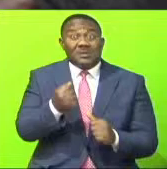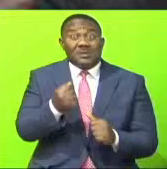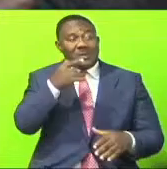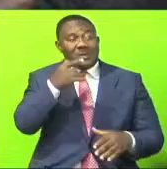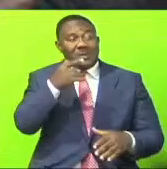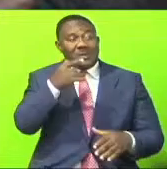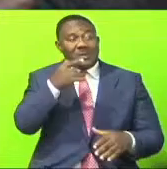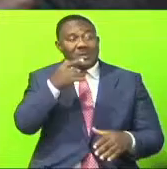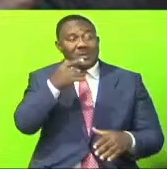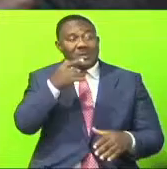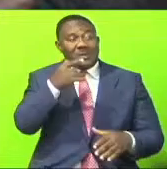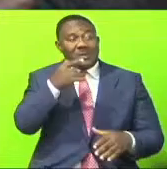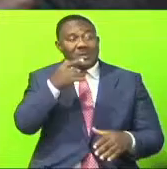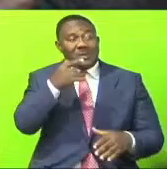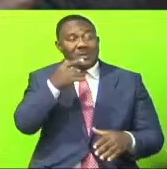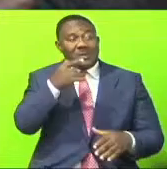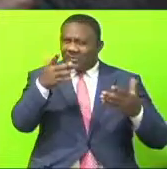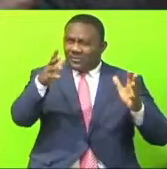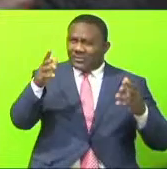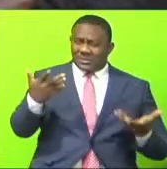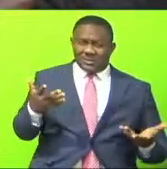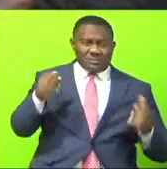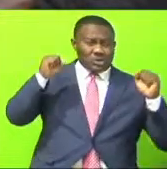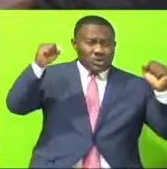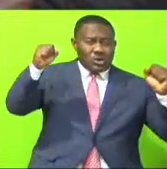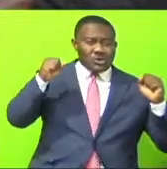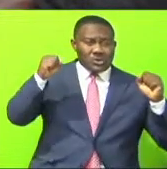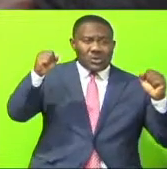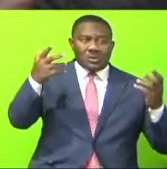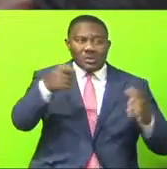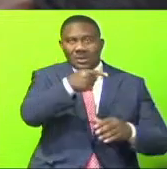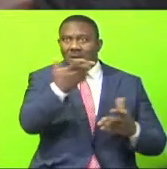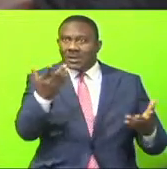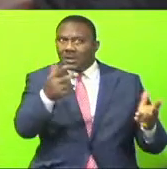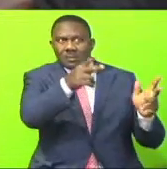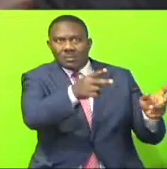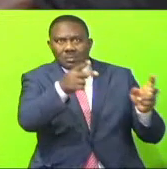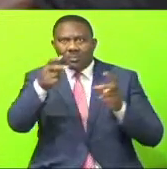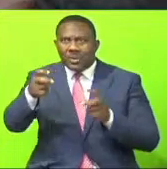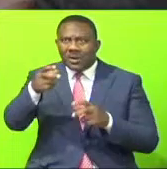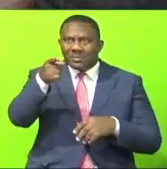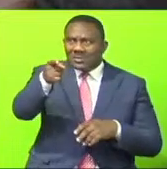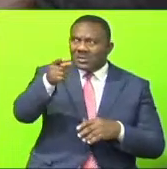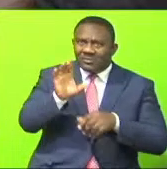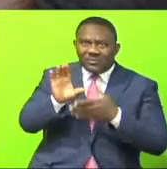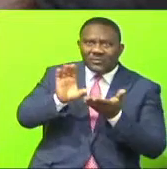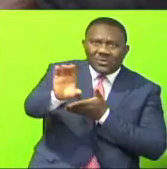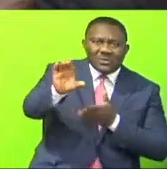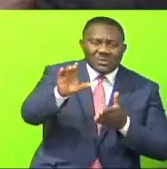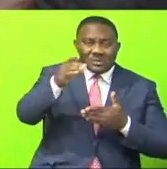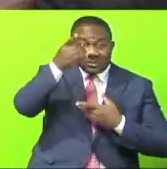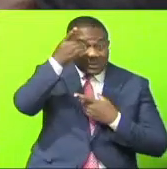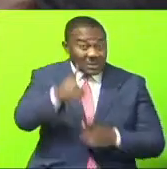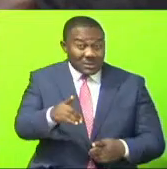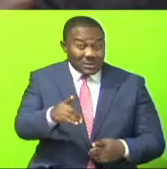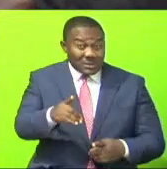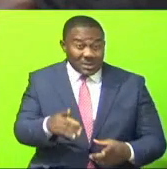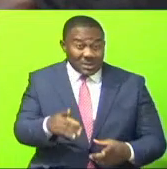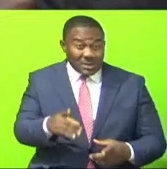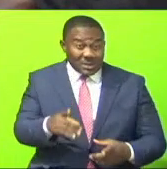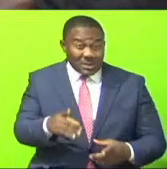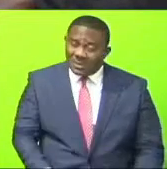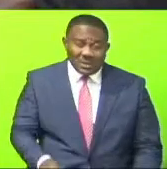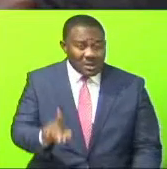platform, Choboy thinking, trying to appease those he was hearing, and they say, oh, I'm going to use the